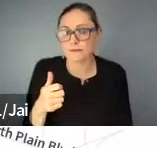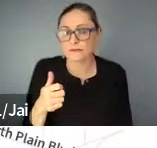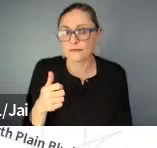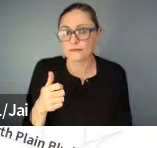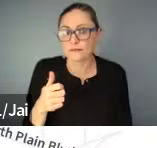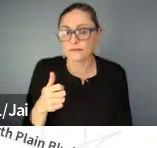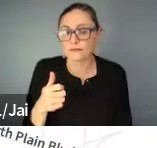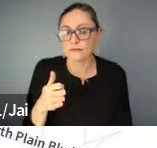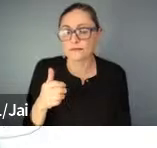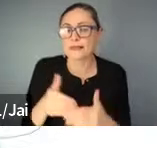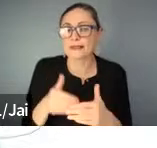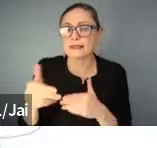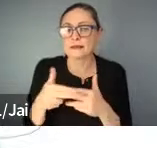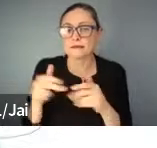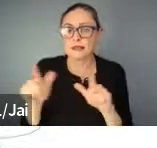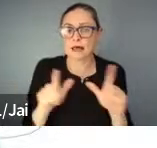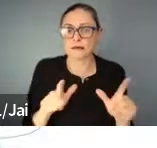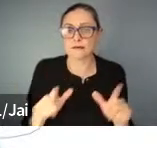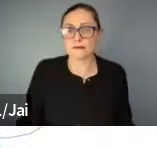next slide, please.